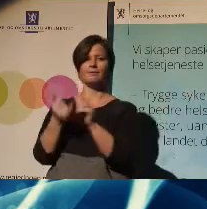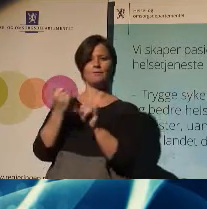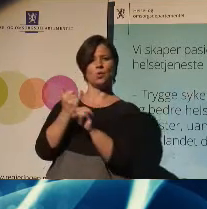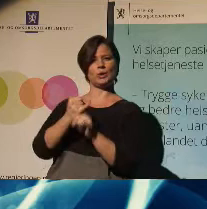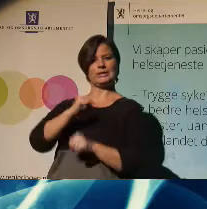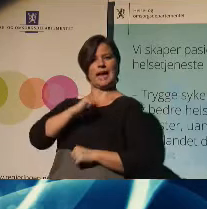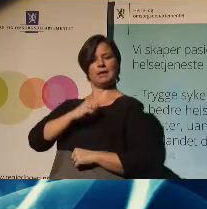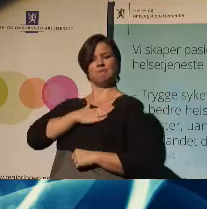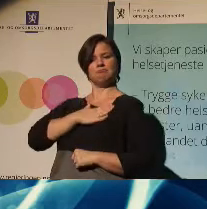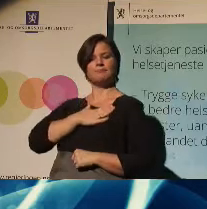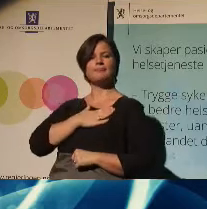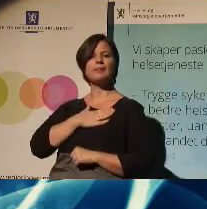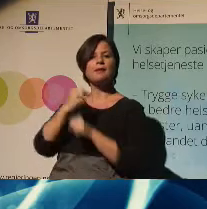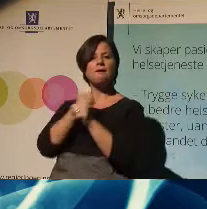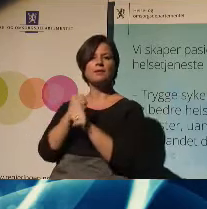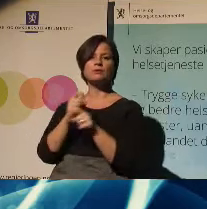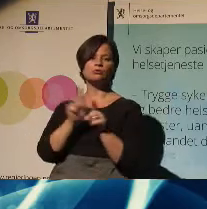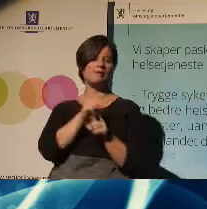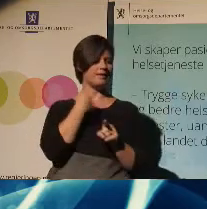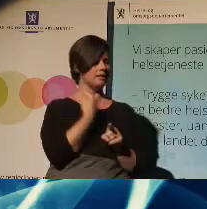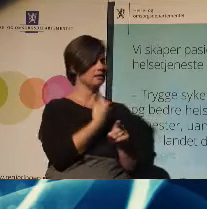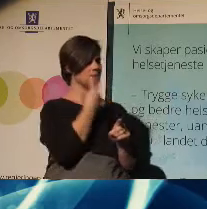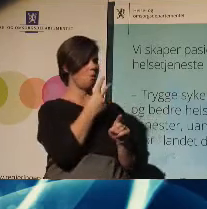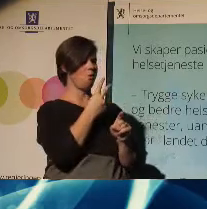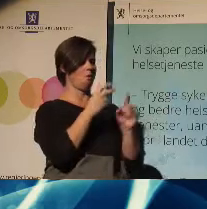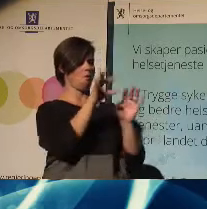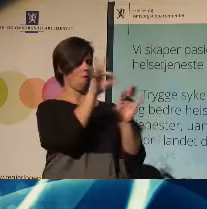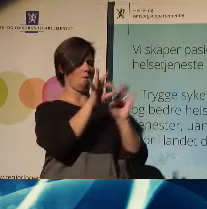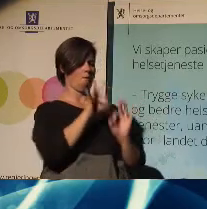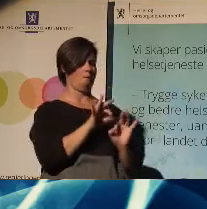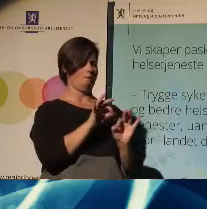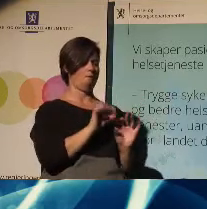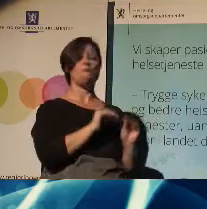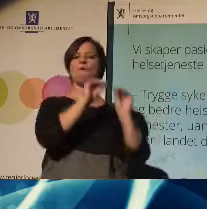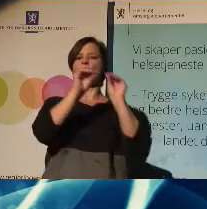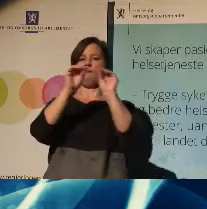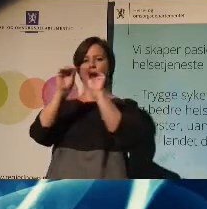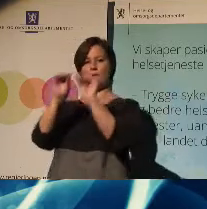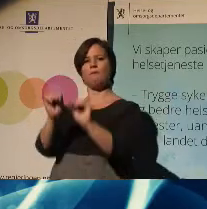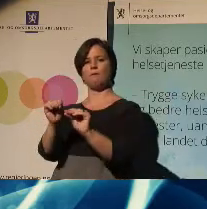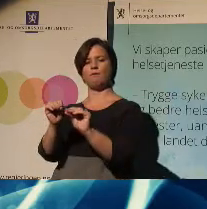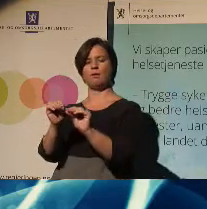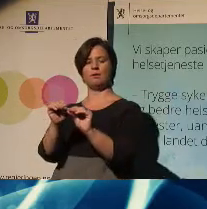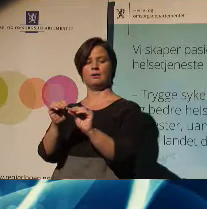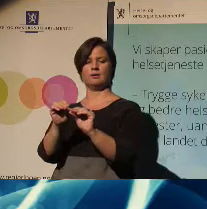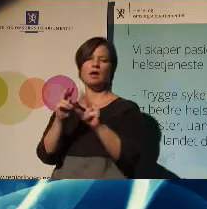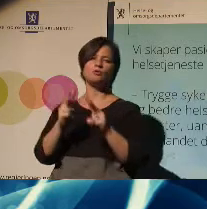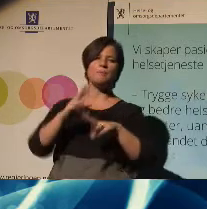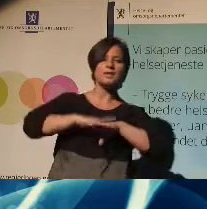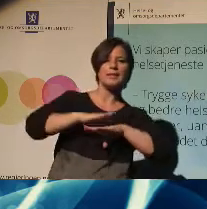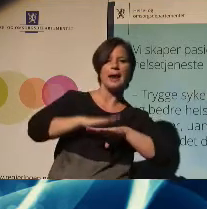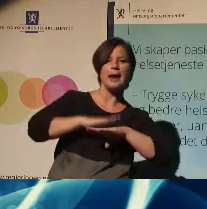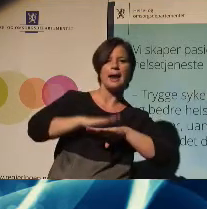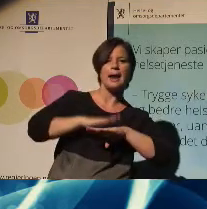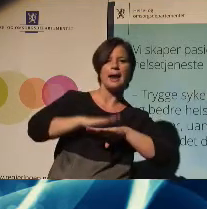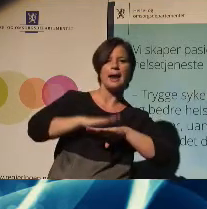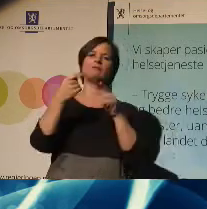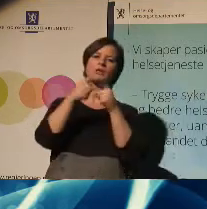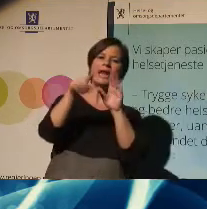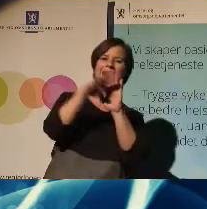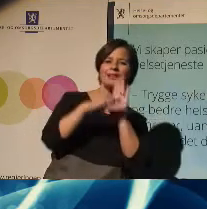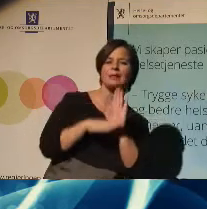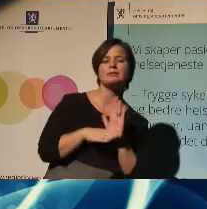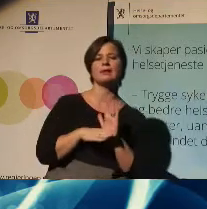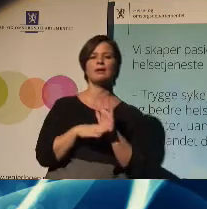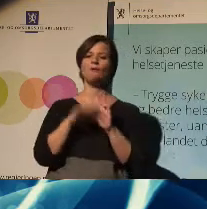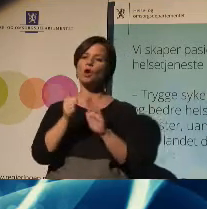basic ingredients of ParkinsonNet, professional training, patient education, clever IT, guidelines, to